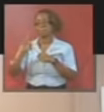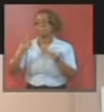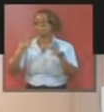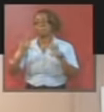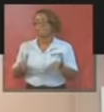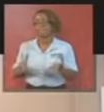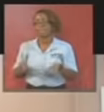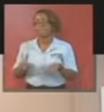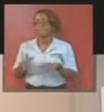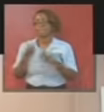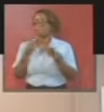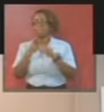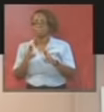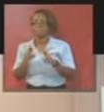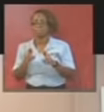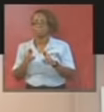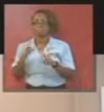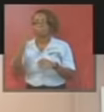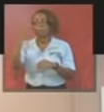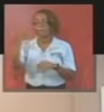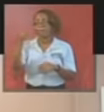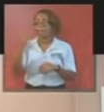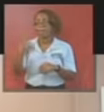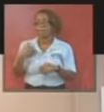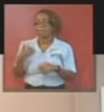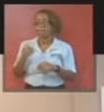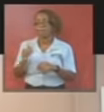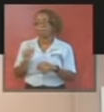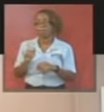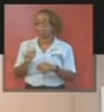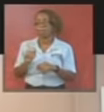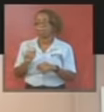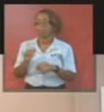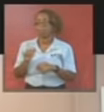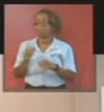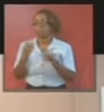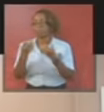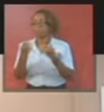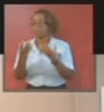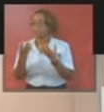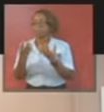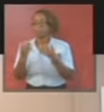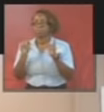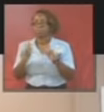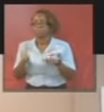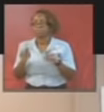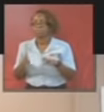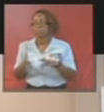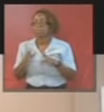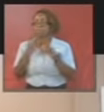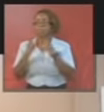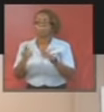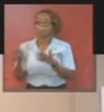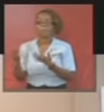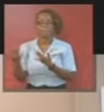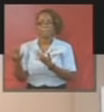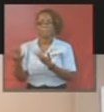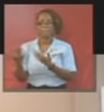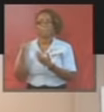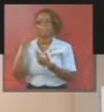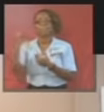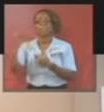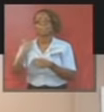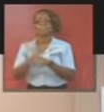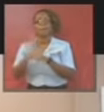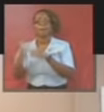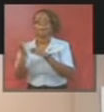in Barbados. Is there anything that we can do to assist citizens in that predicament? And what is being done with this particular case? I don't know if